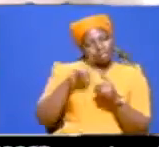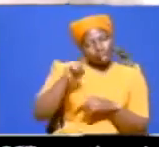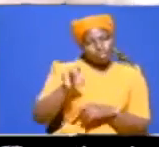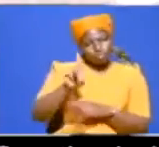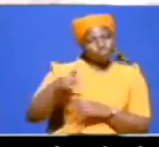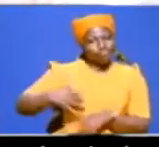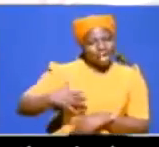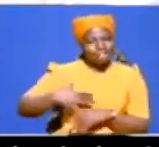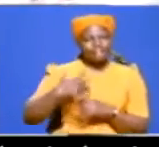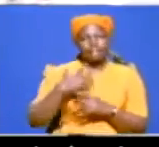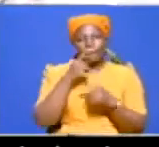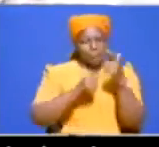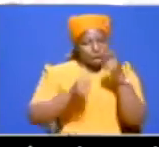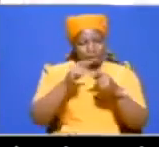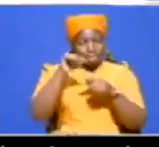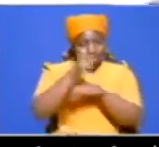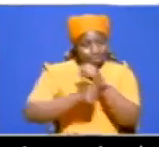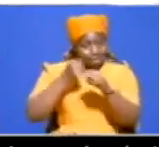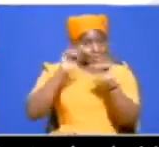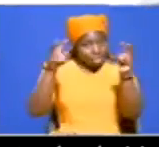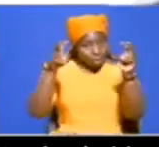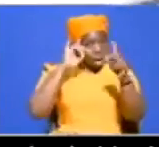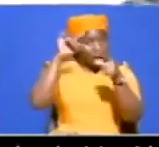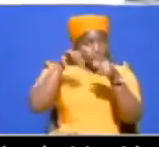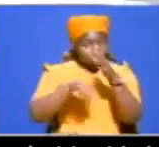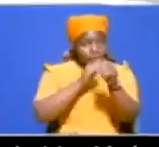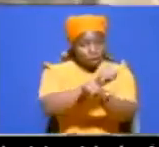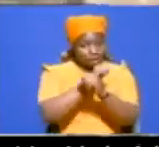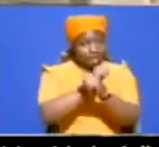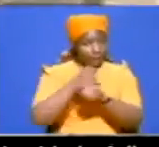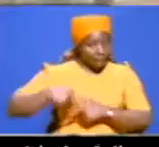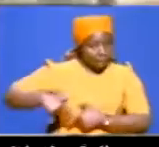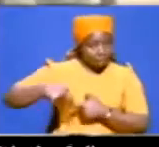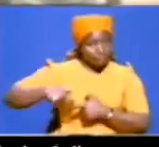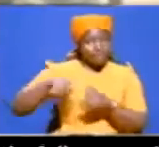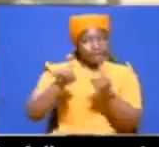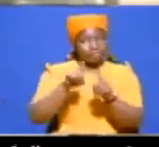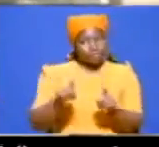year's theme is Protect Breastfeeding, a Shared Responsibility.